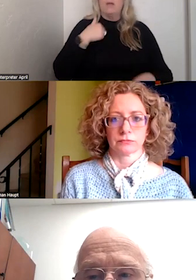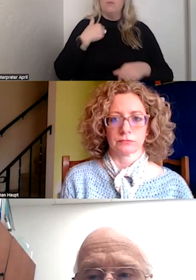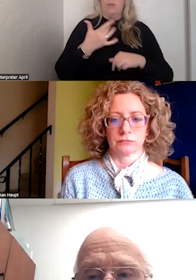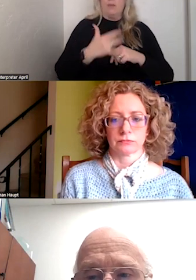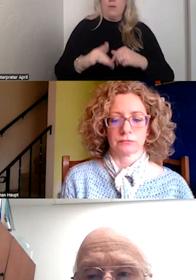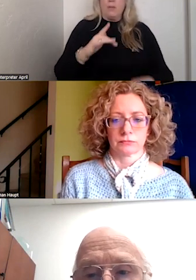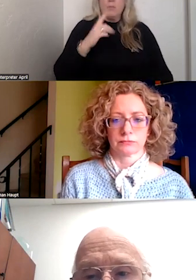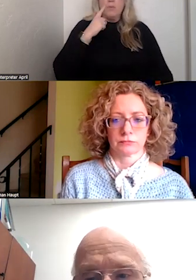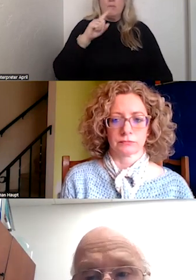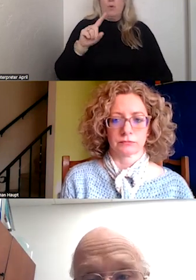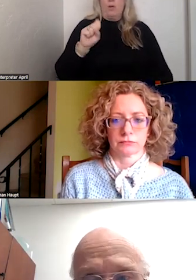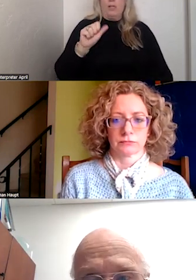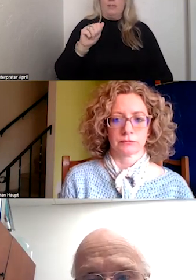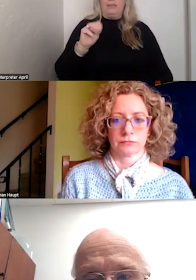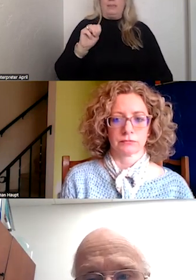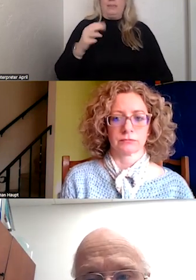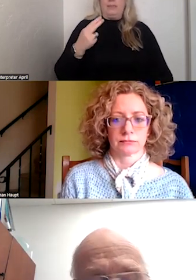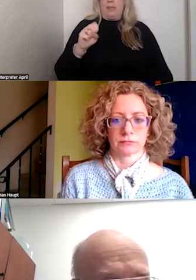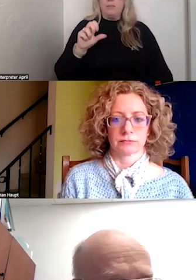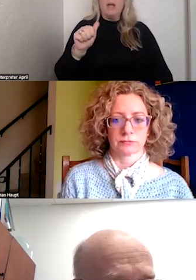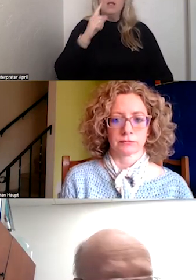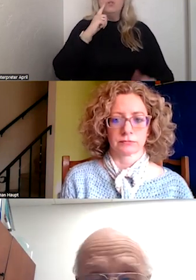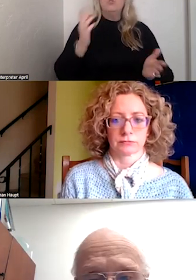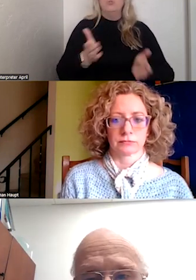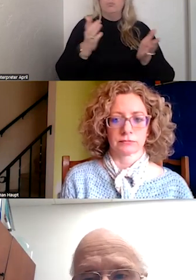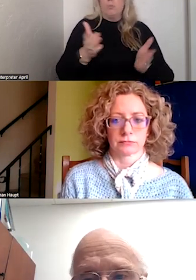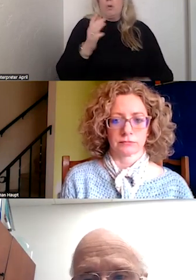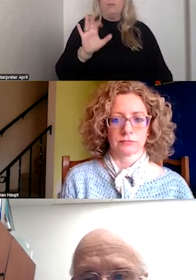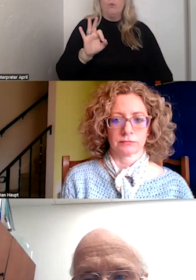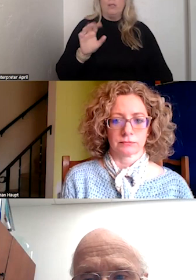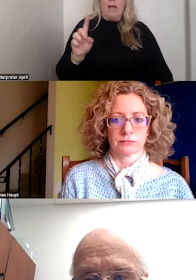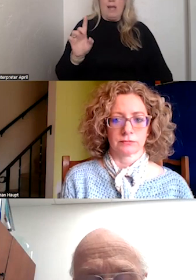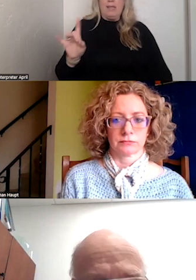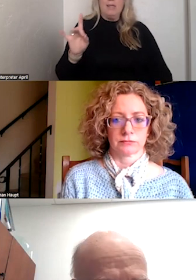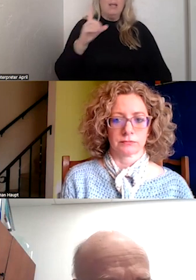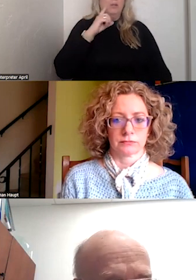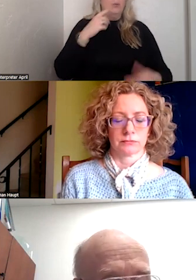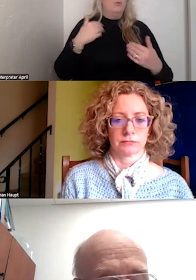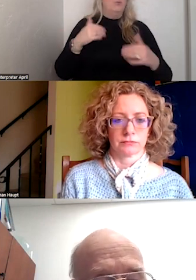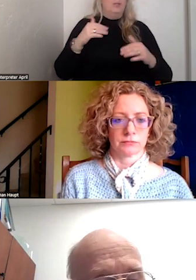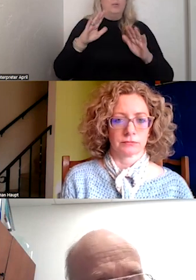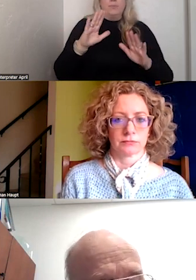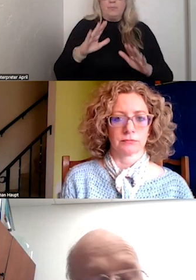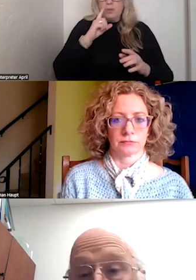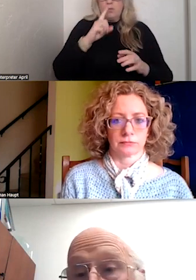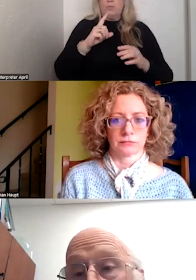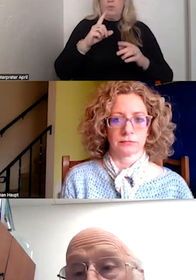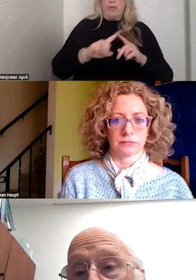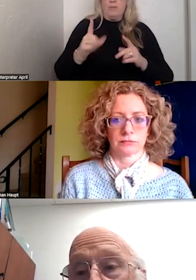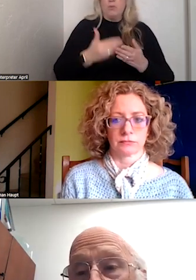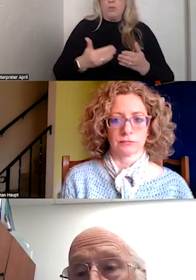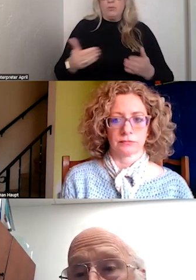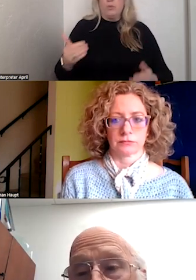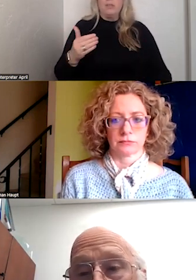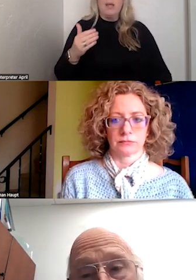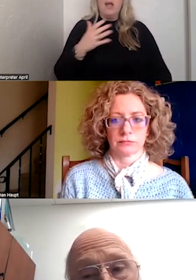on SAMHSA's website to promote 988. And it's an incredible array of resources. And